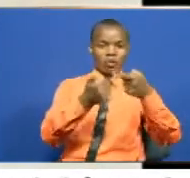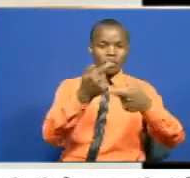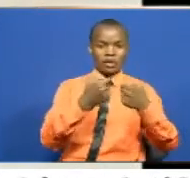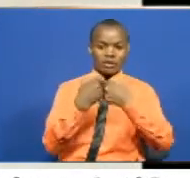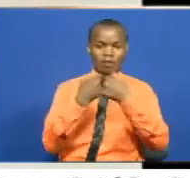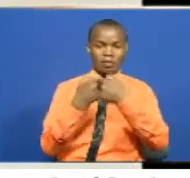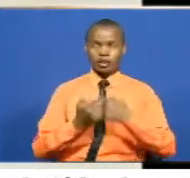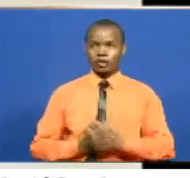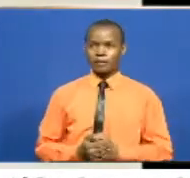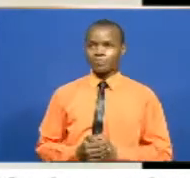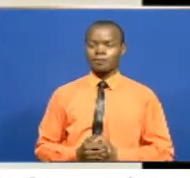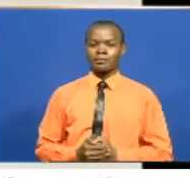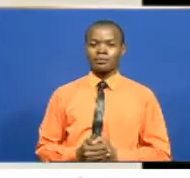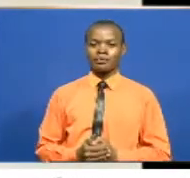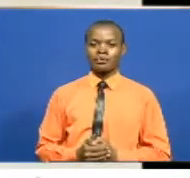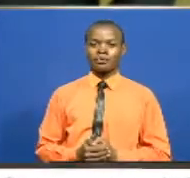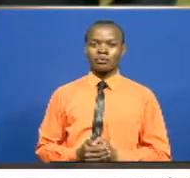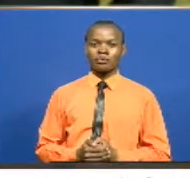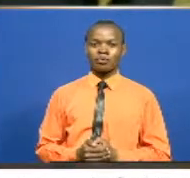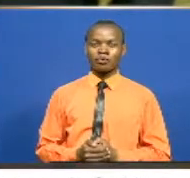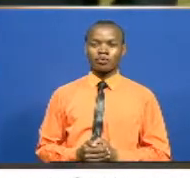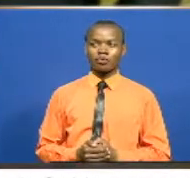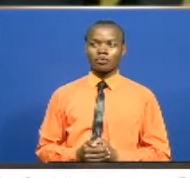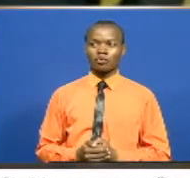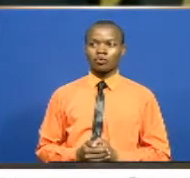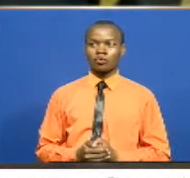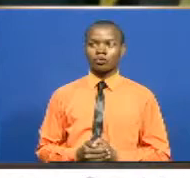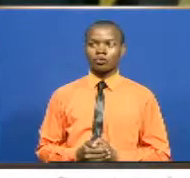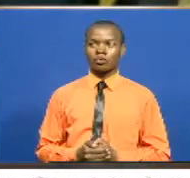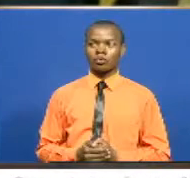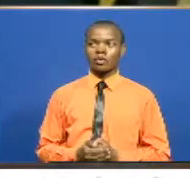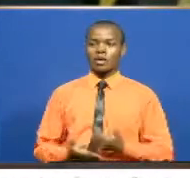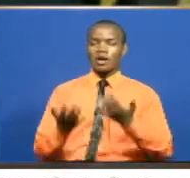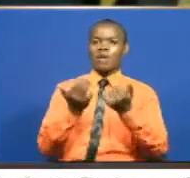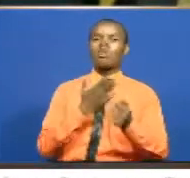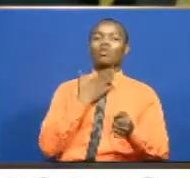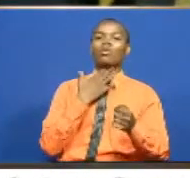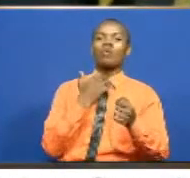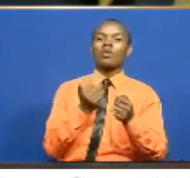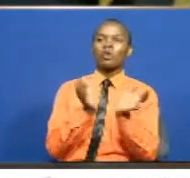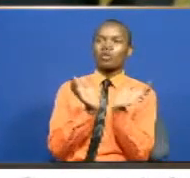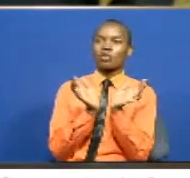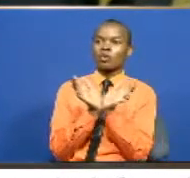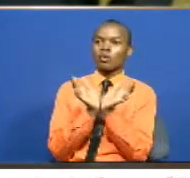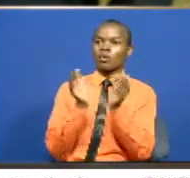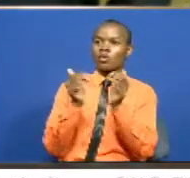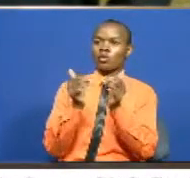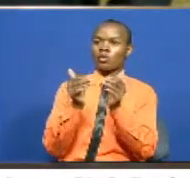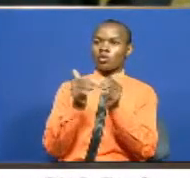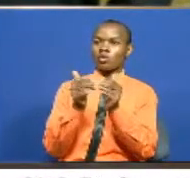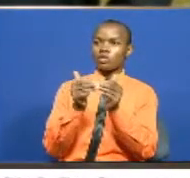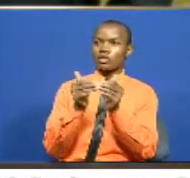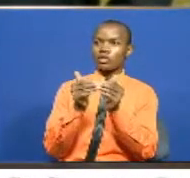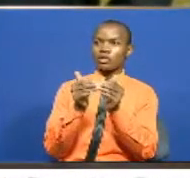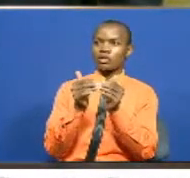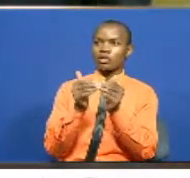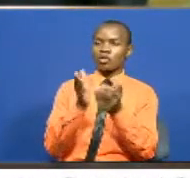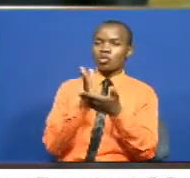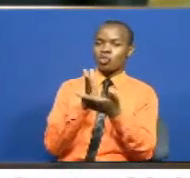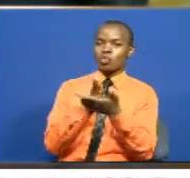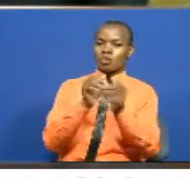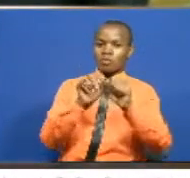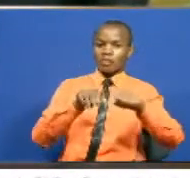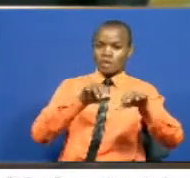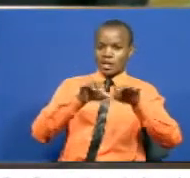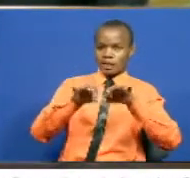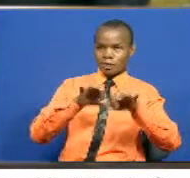field. And I'll let Coach Sadat Gaya, who is with us in studio, give a reaction to